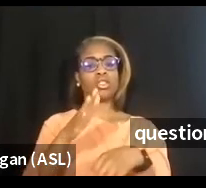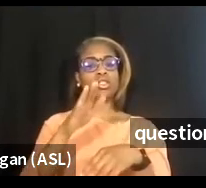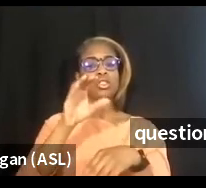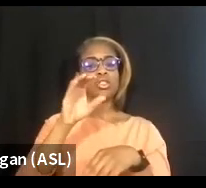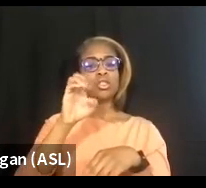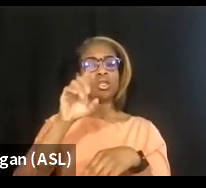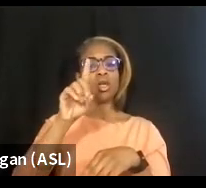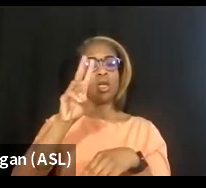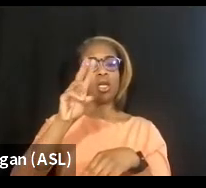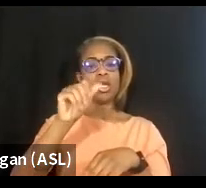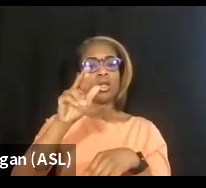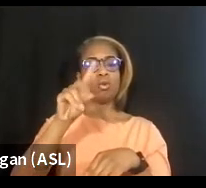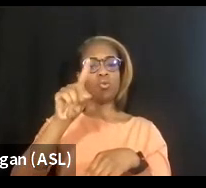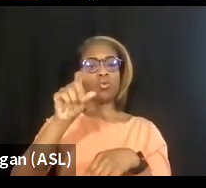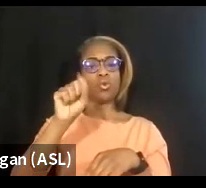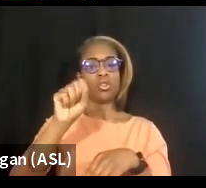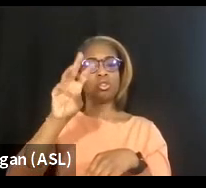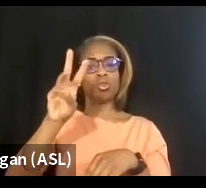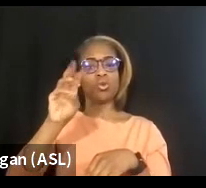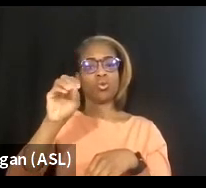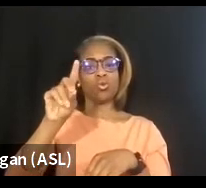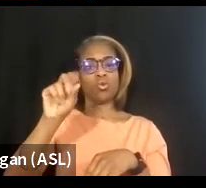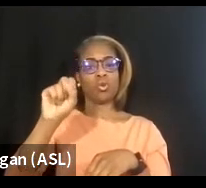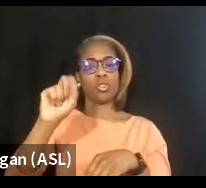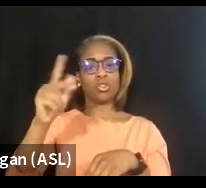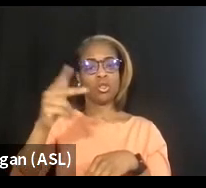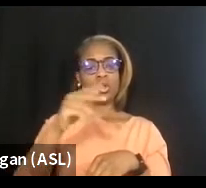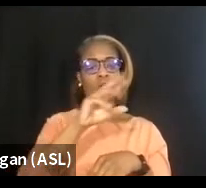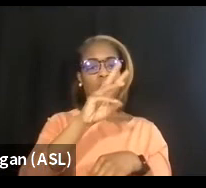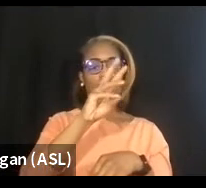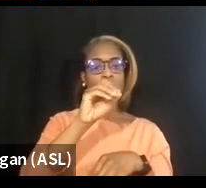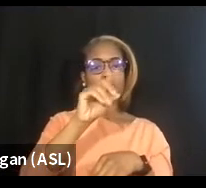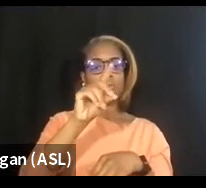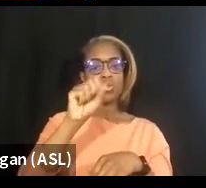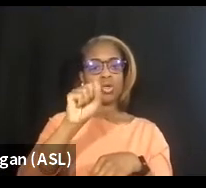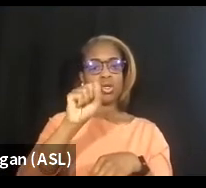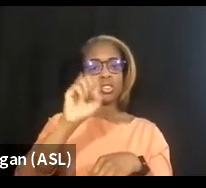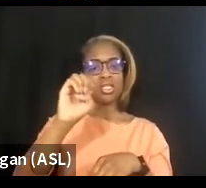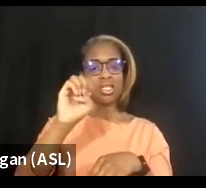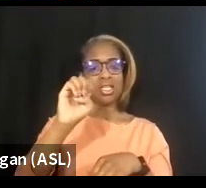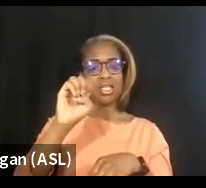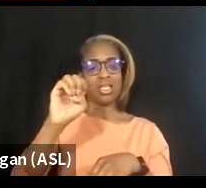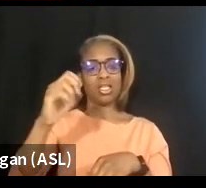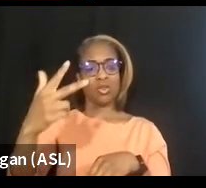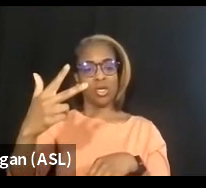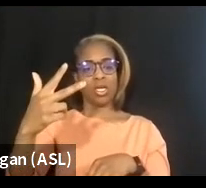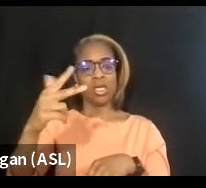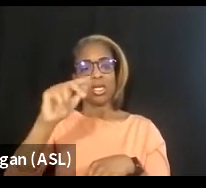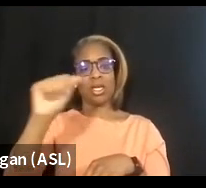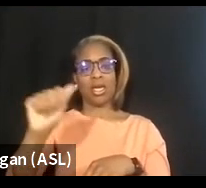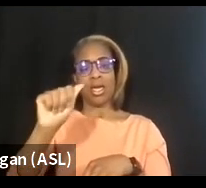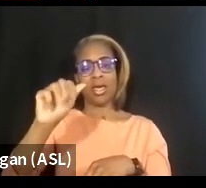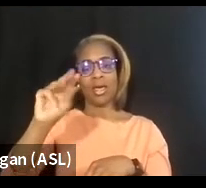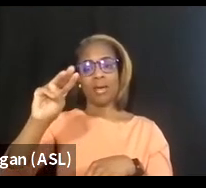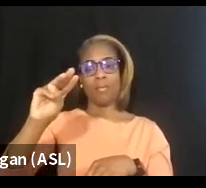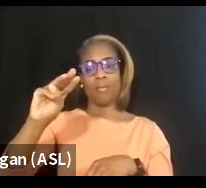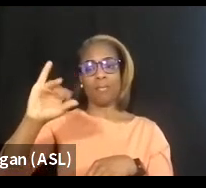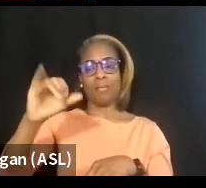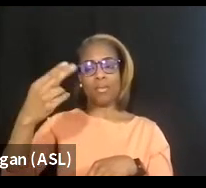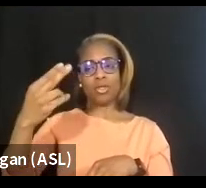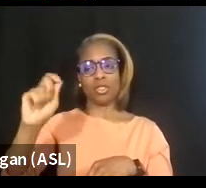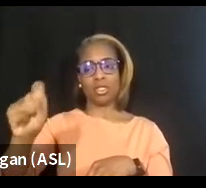Woods III, at Woods, E as in Edward III, at Michigan.gov. For purposes of